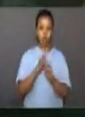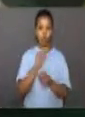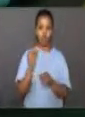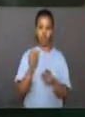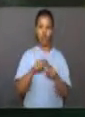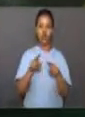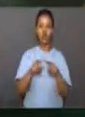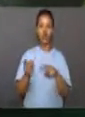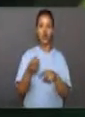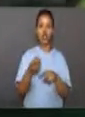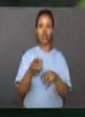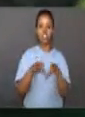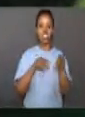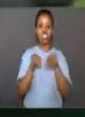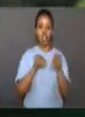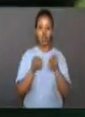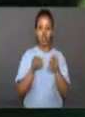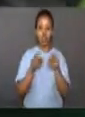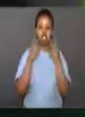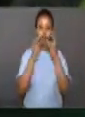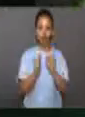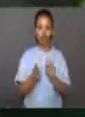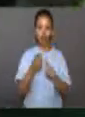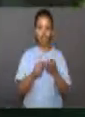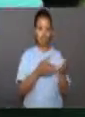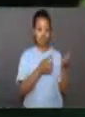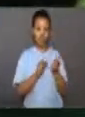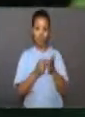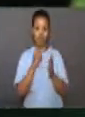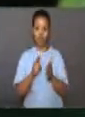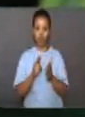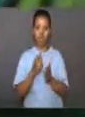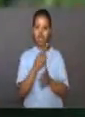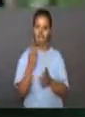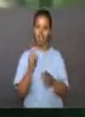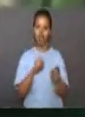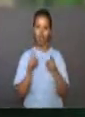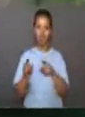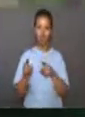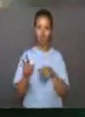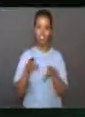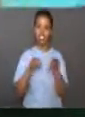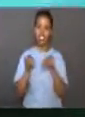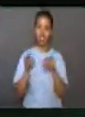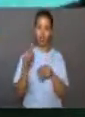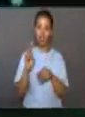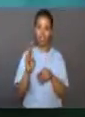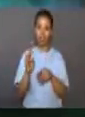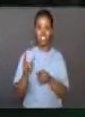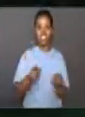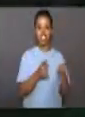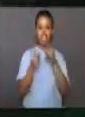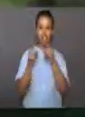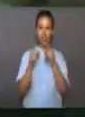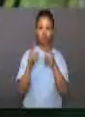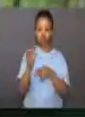of fixed actions to attract a mate. Some of their actions or tactics